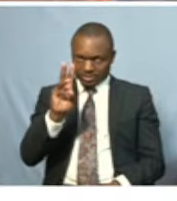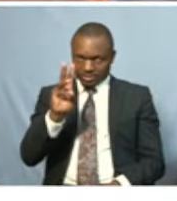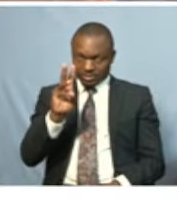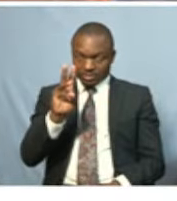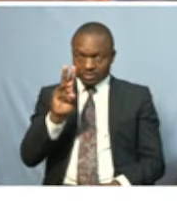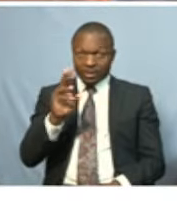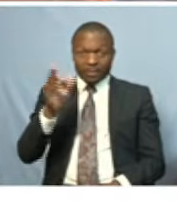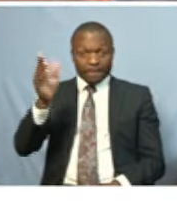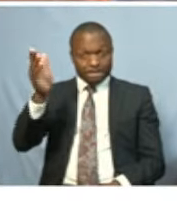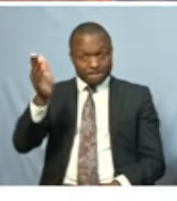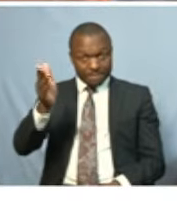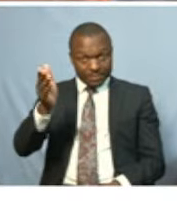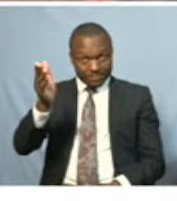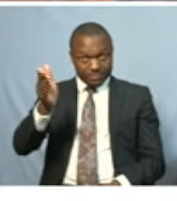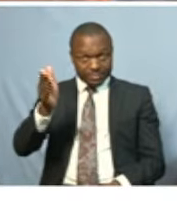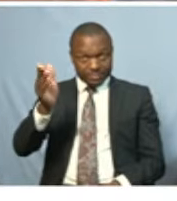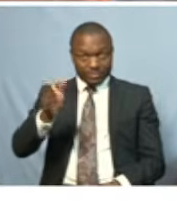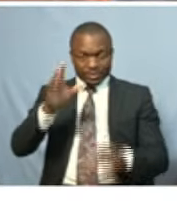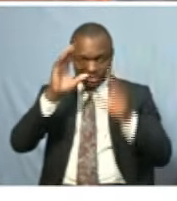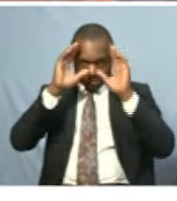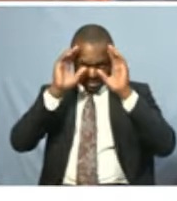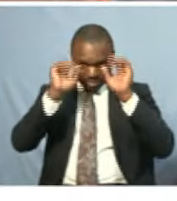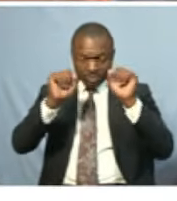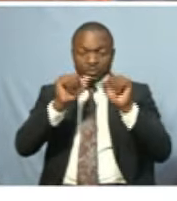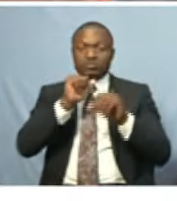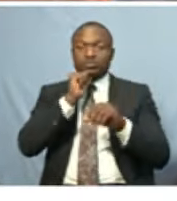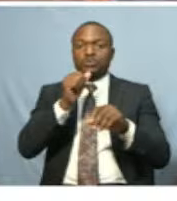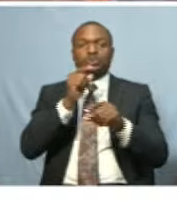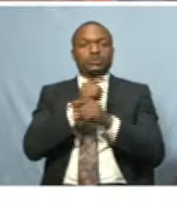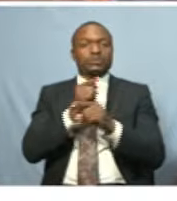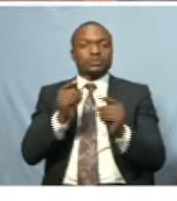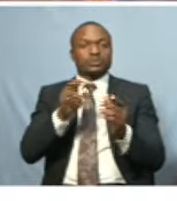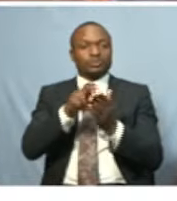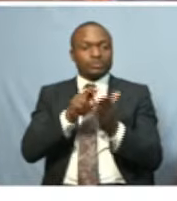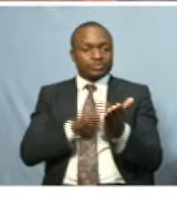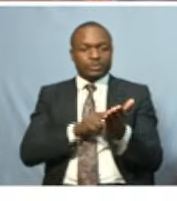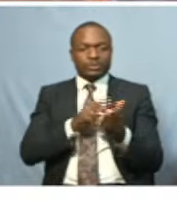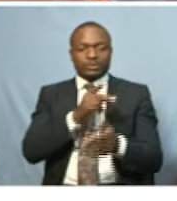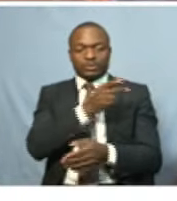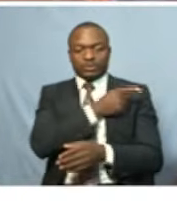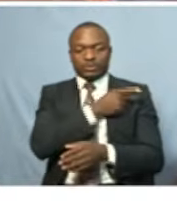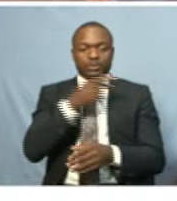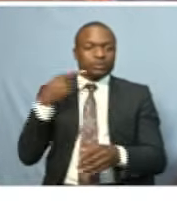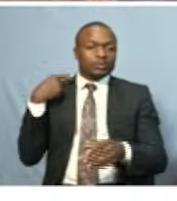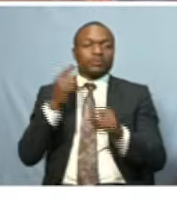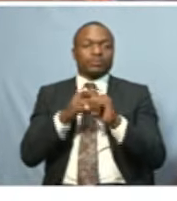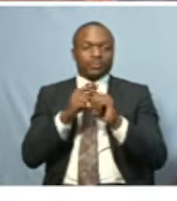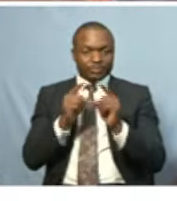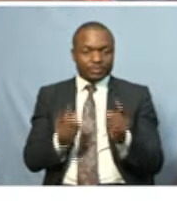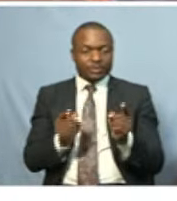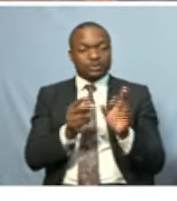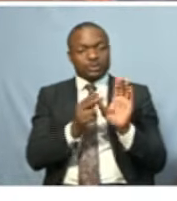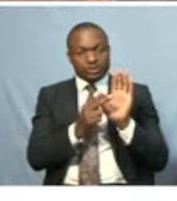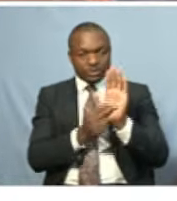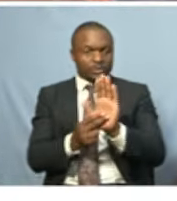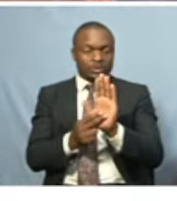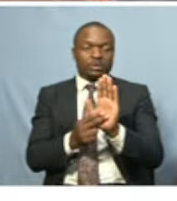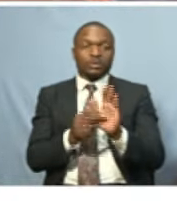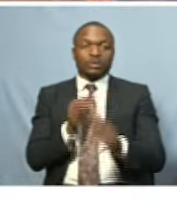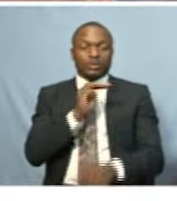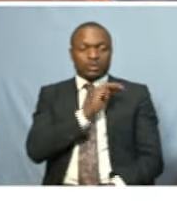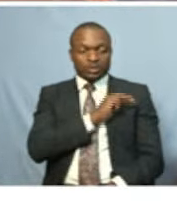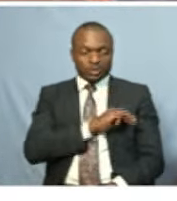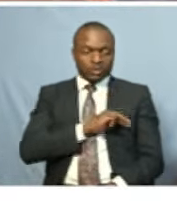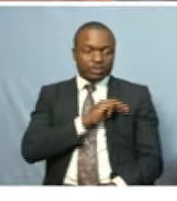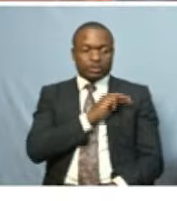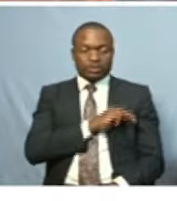the address by the President was not merely a report to Parliament, it was a reaffirmation of the moral compass